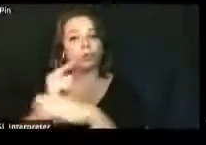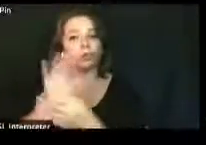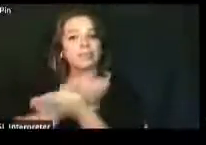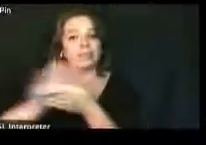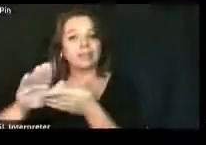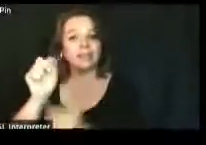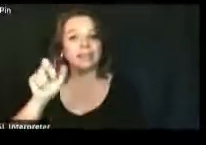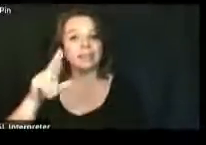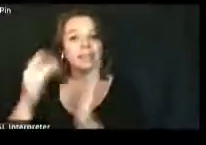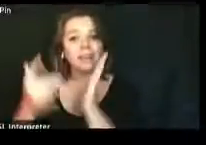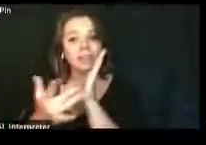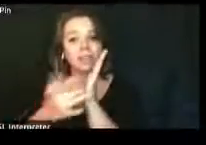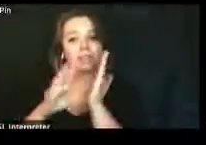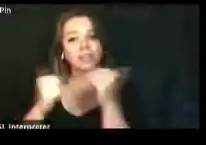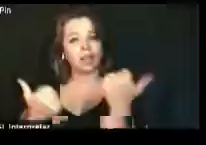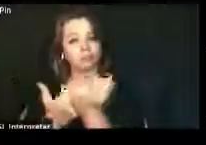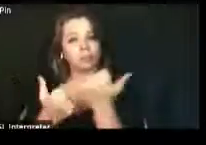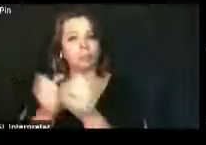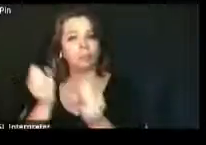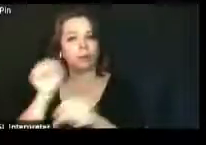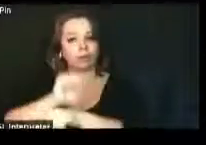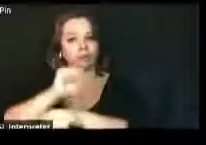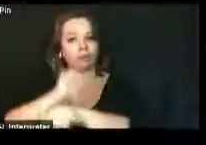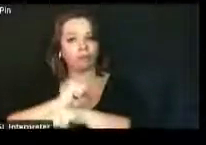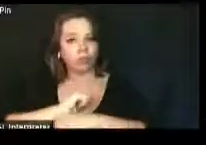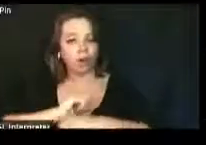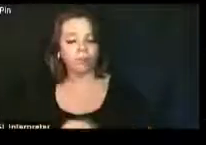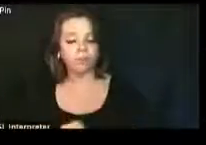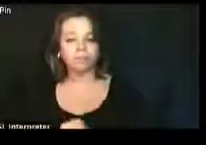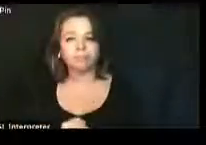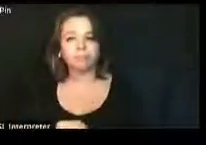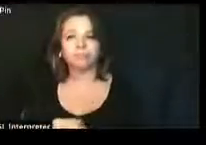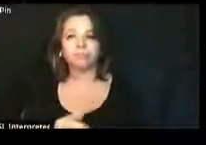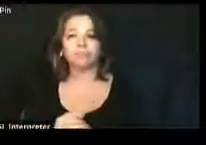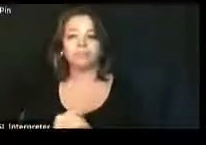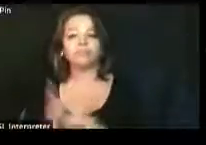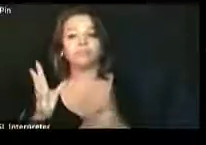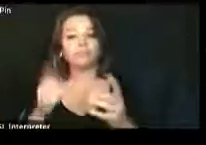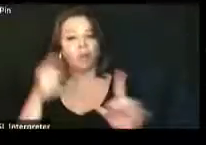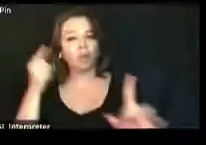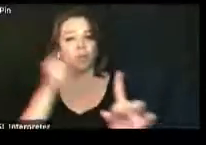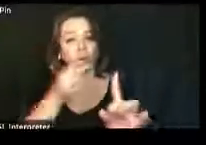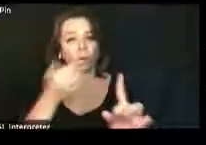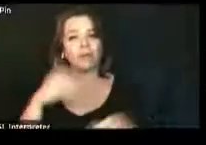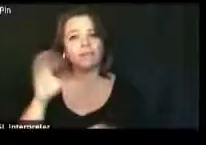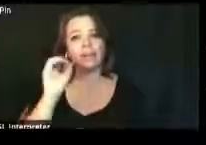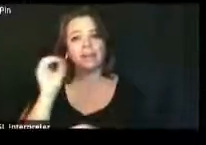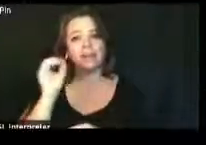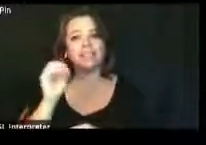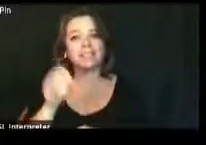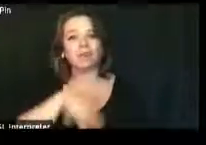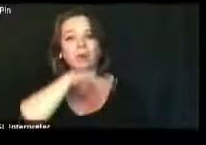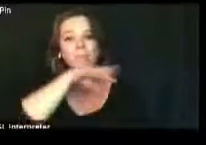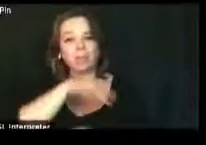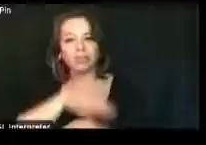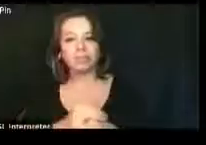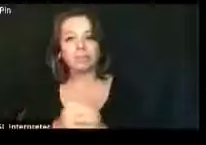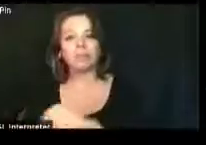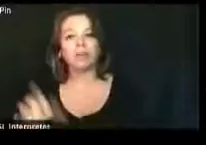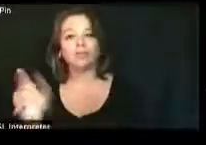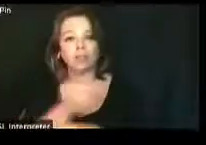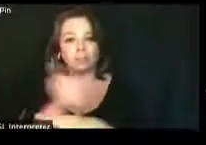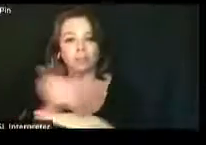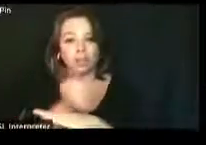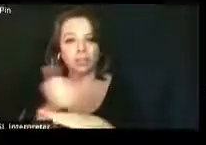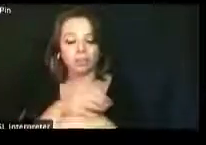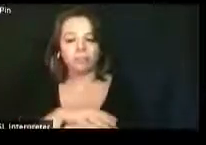creation. LBT is actively working towards creating a zero-emission transportation future. The agency is only purchasing